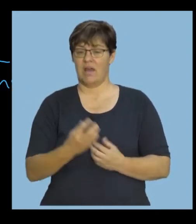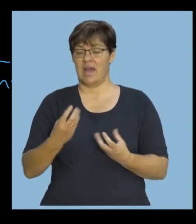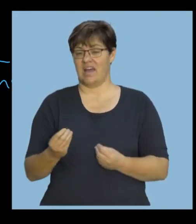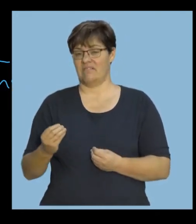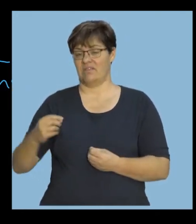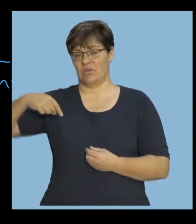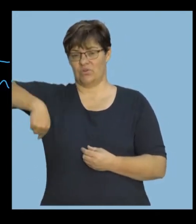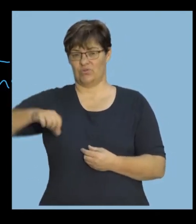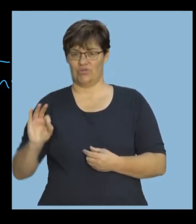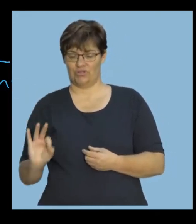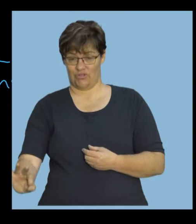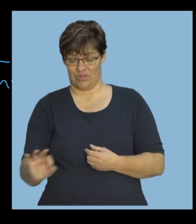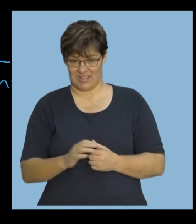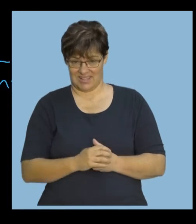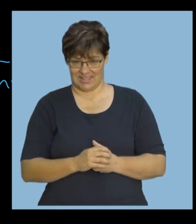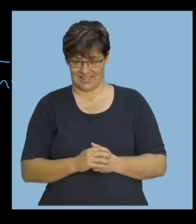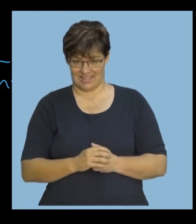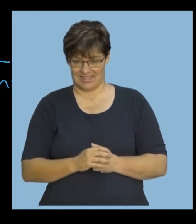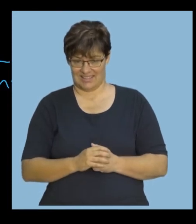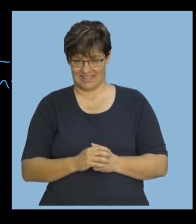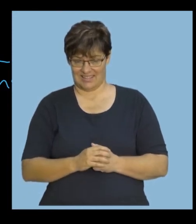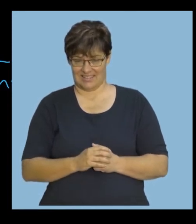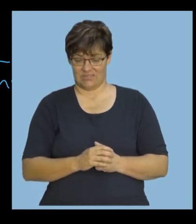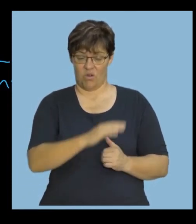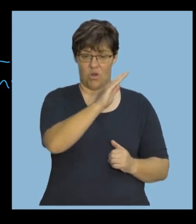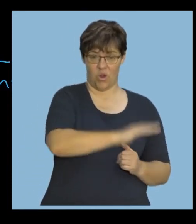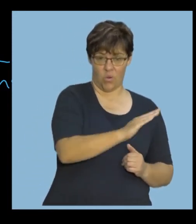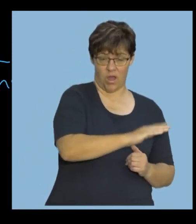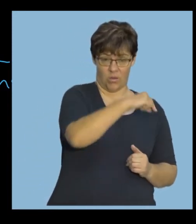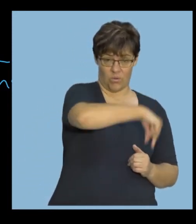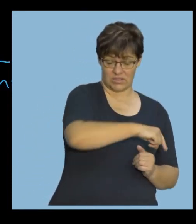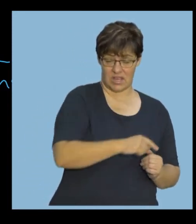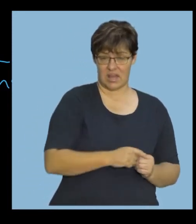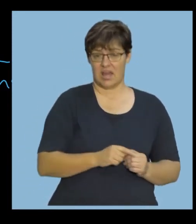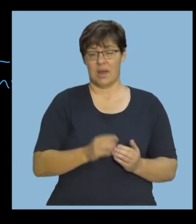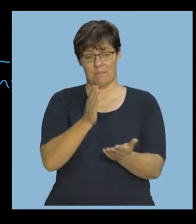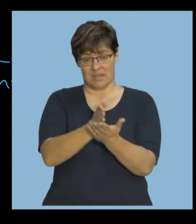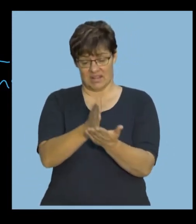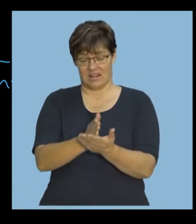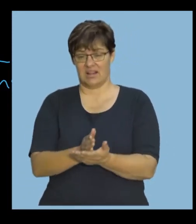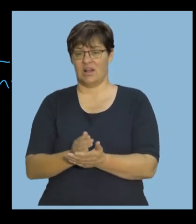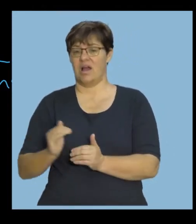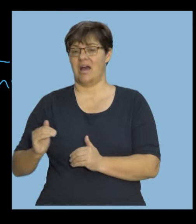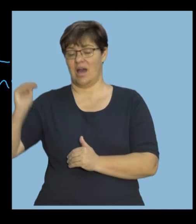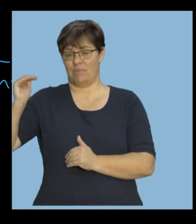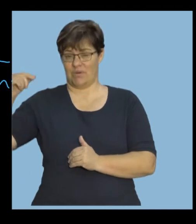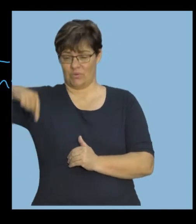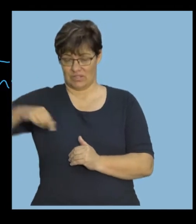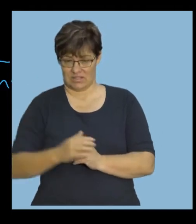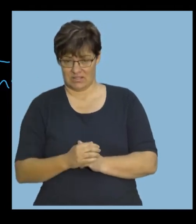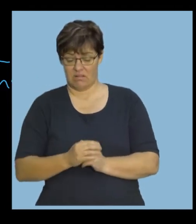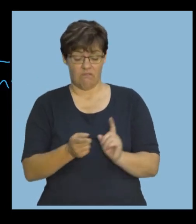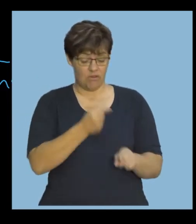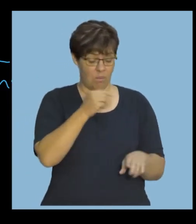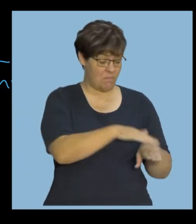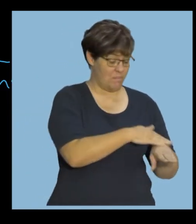have Q3, which is the upper quartile. And if you look at this, from